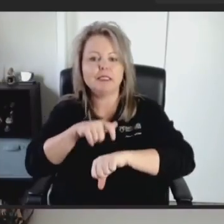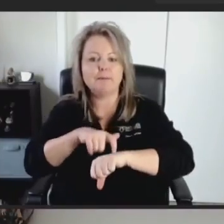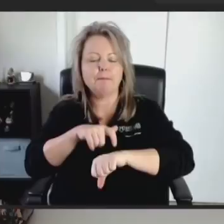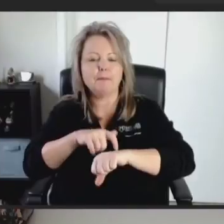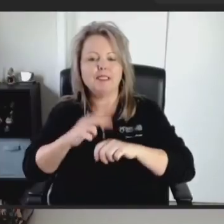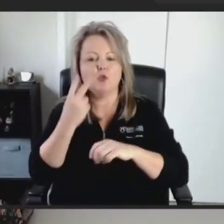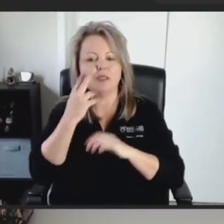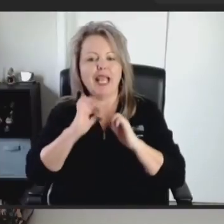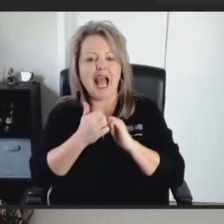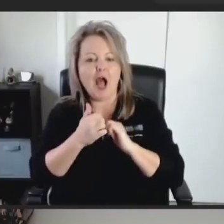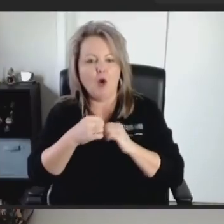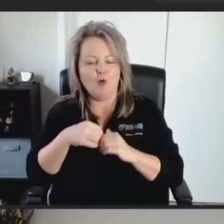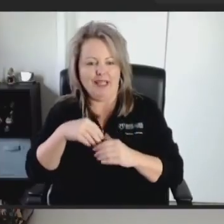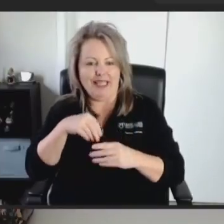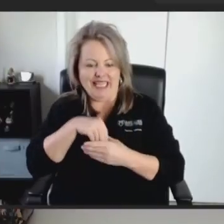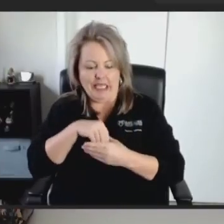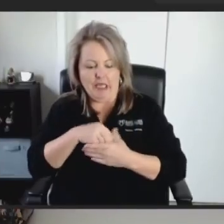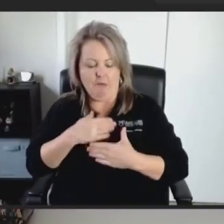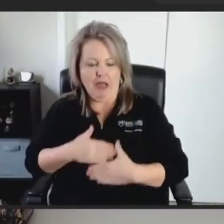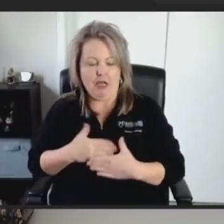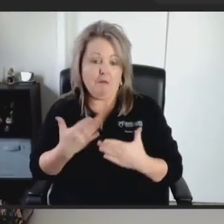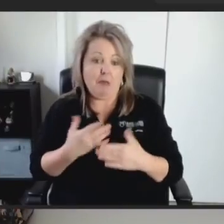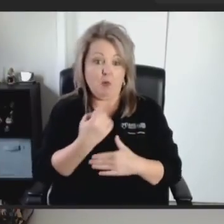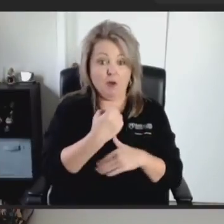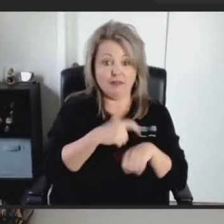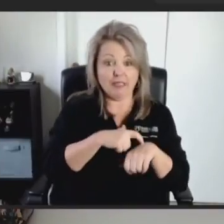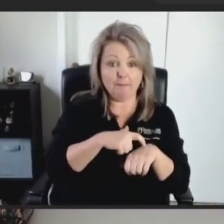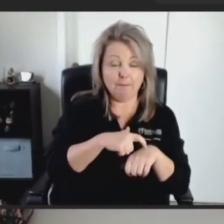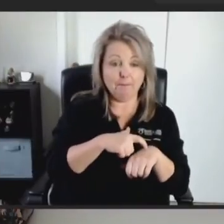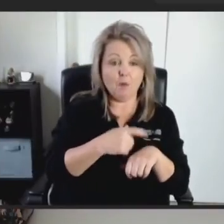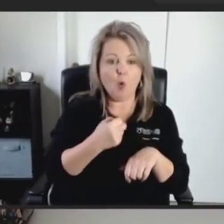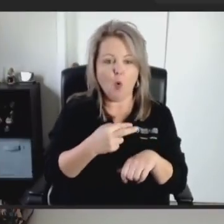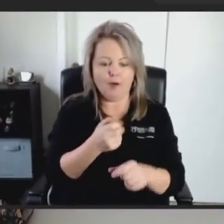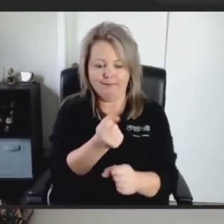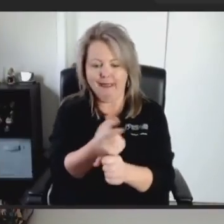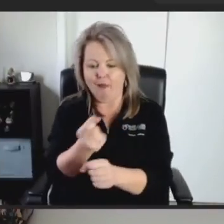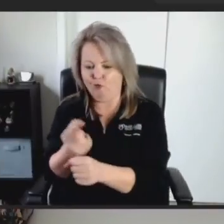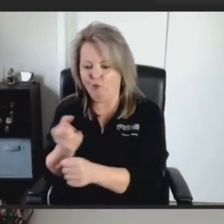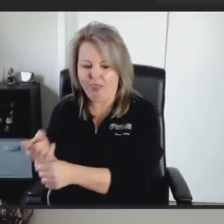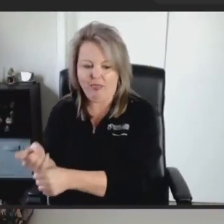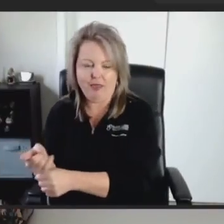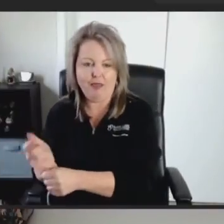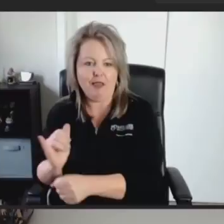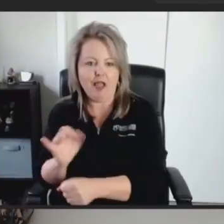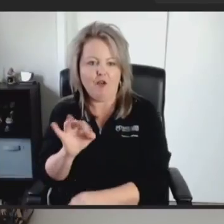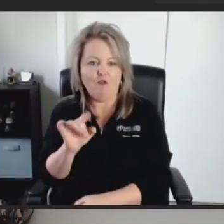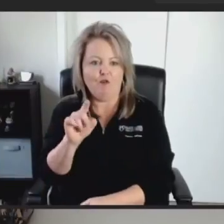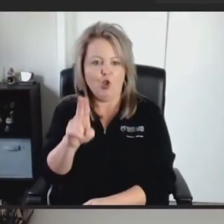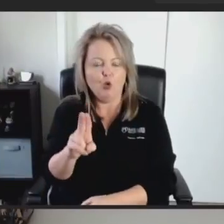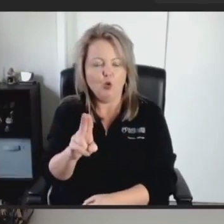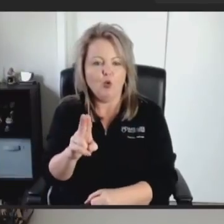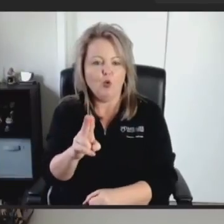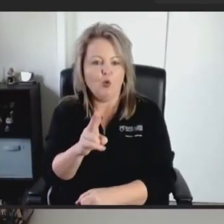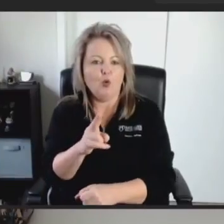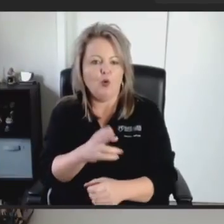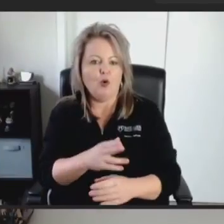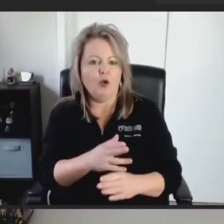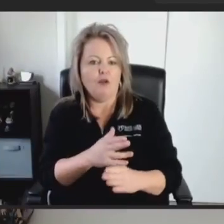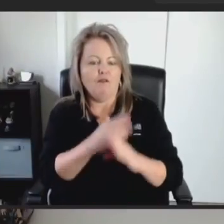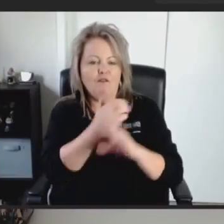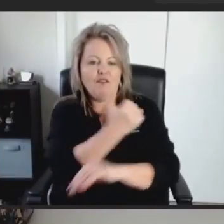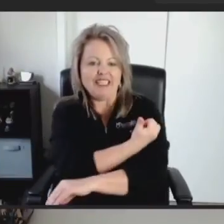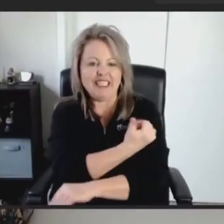last. So we don't know if it's going to be a one-time thing, if you have to have it annually like a flu vaccine, if you have to have it every 10 years like a